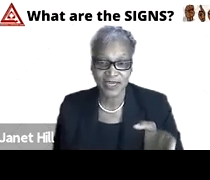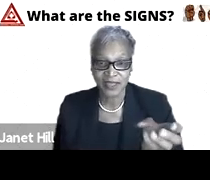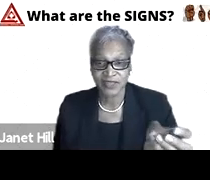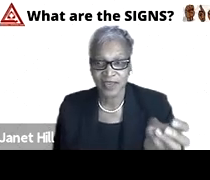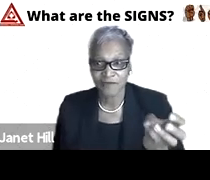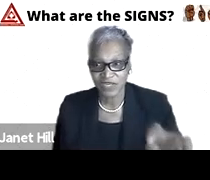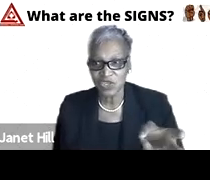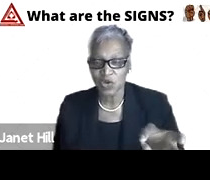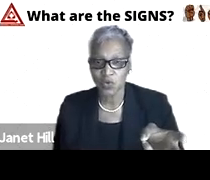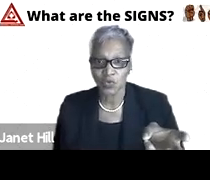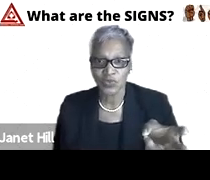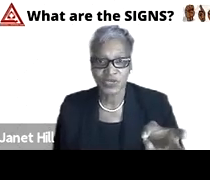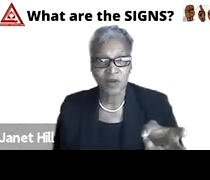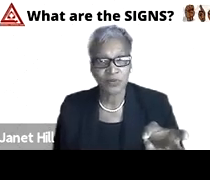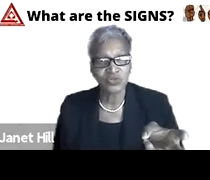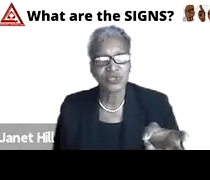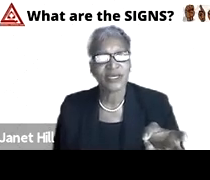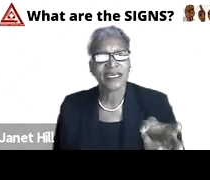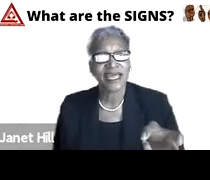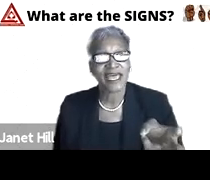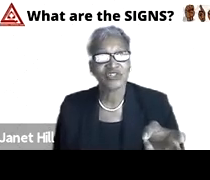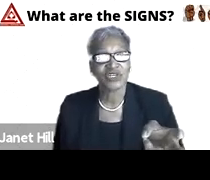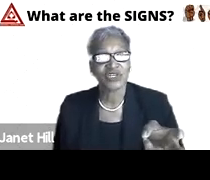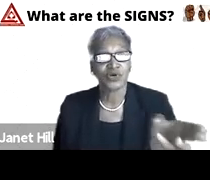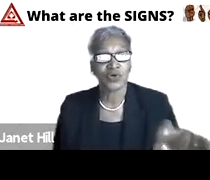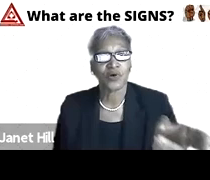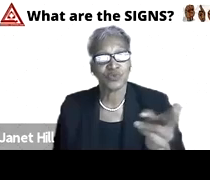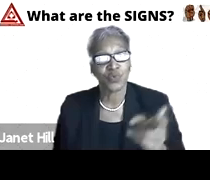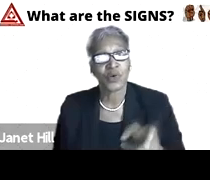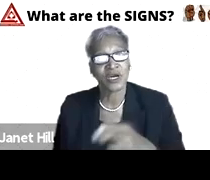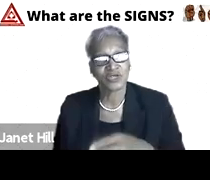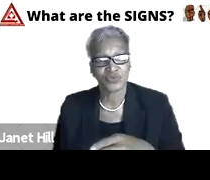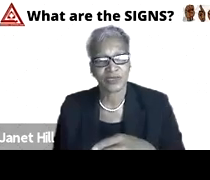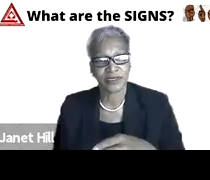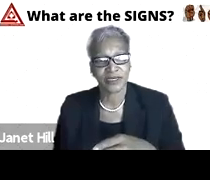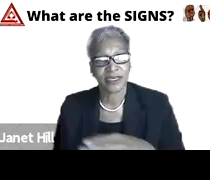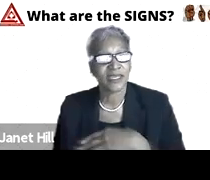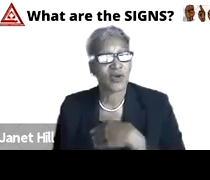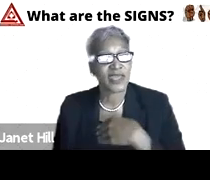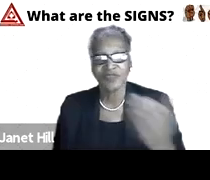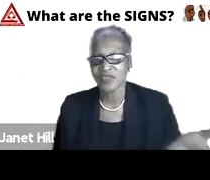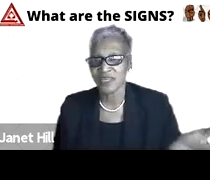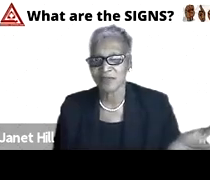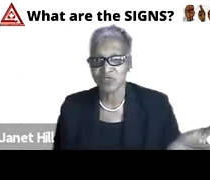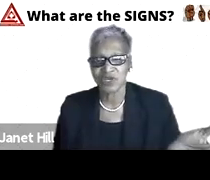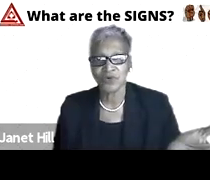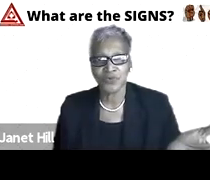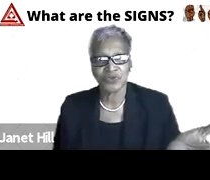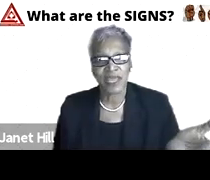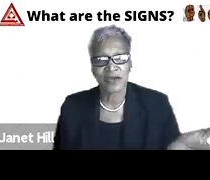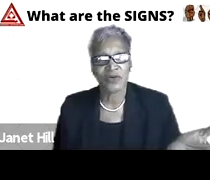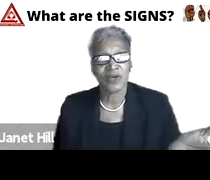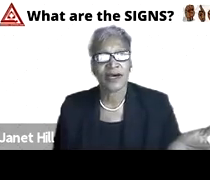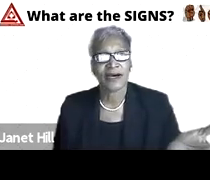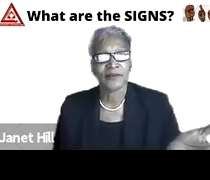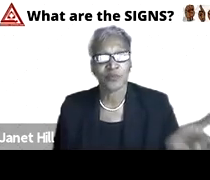asking that. The video with the numbers, it actually will go up to 100. And everything that I'm sharing with